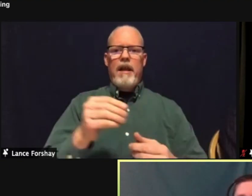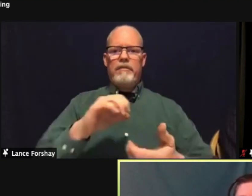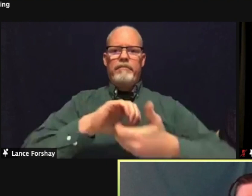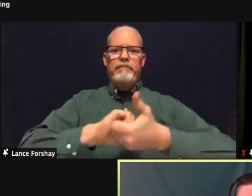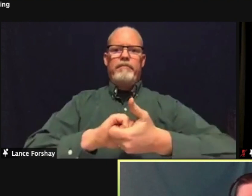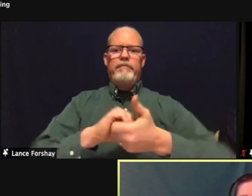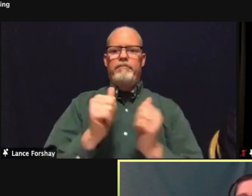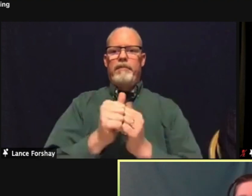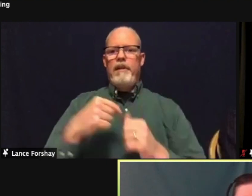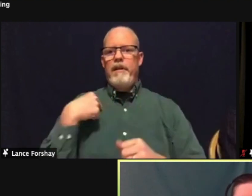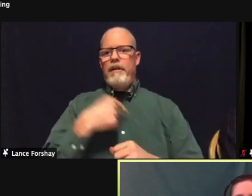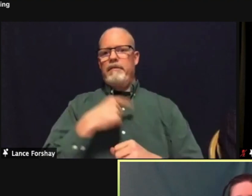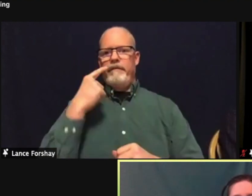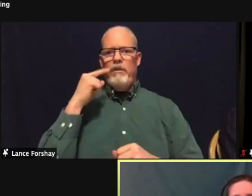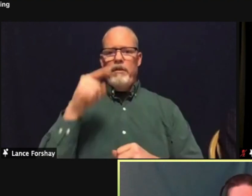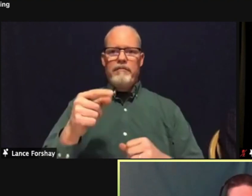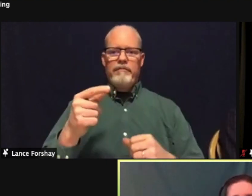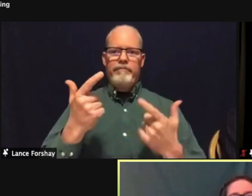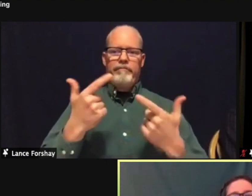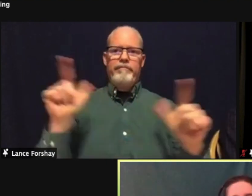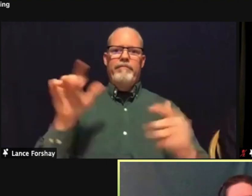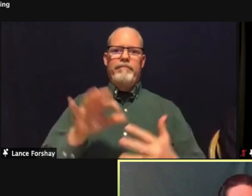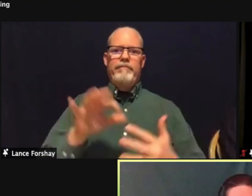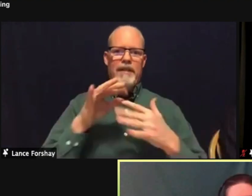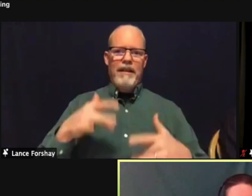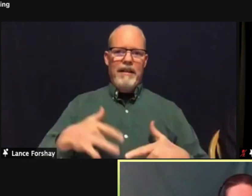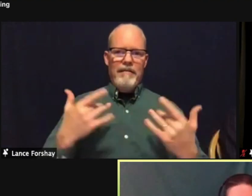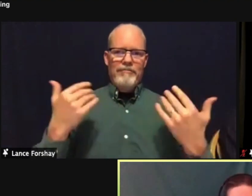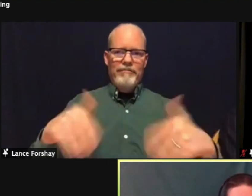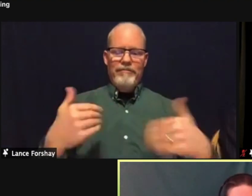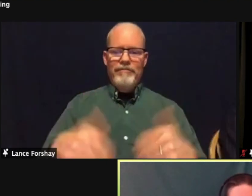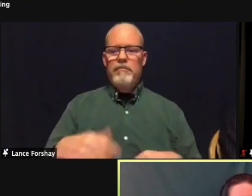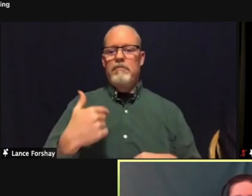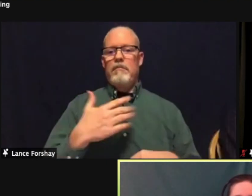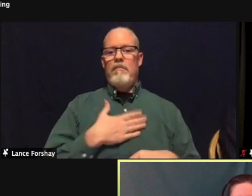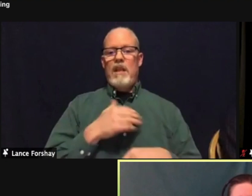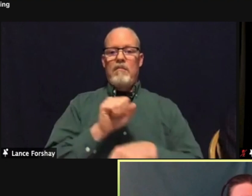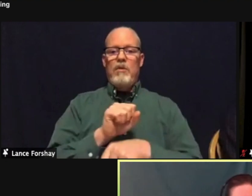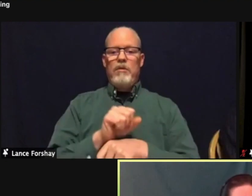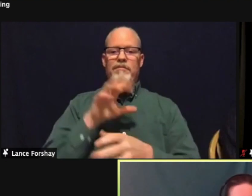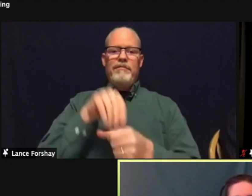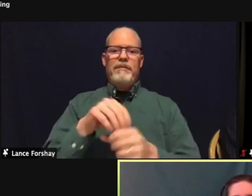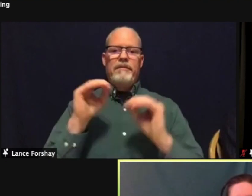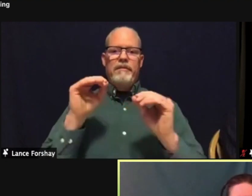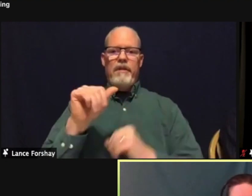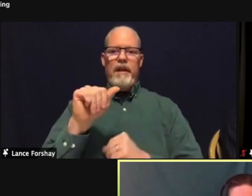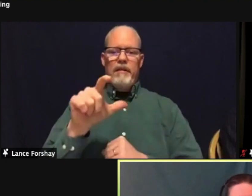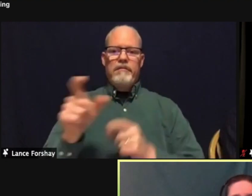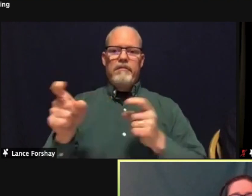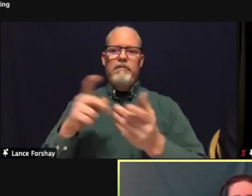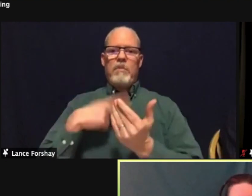event today. Very exciting. This is a unique event. The ALL program,